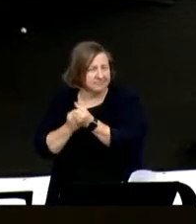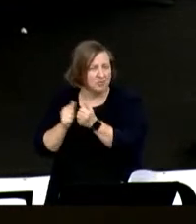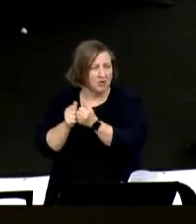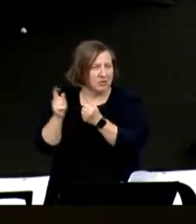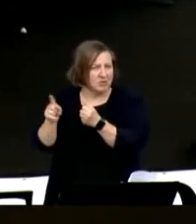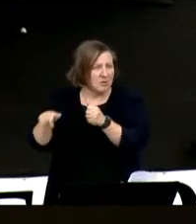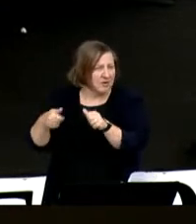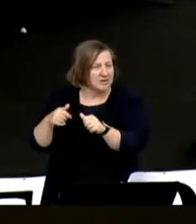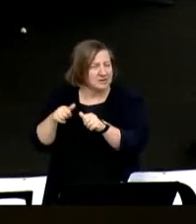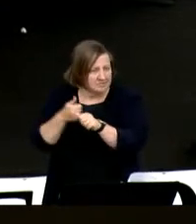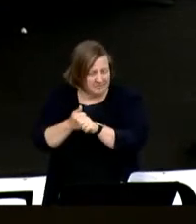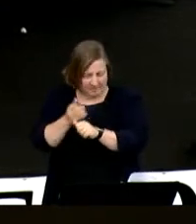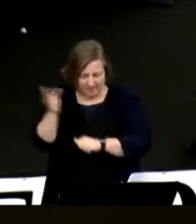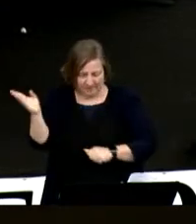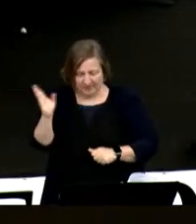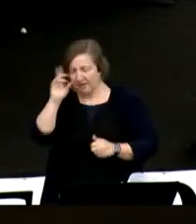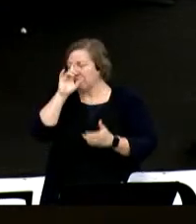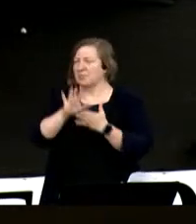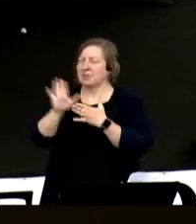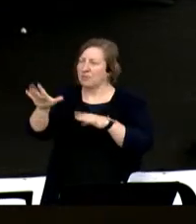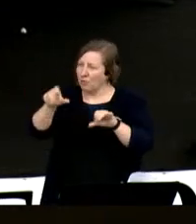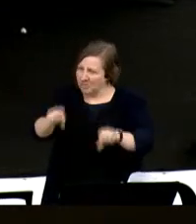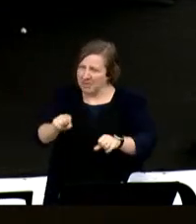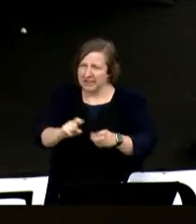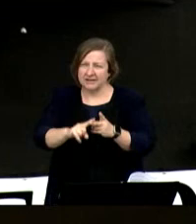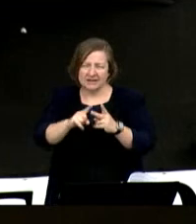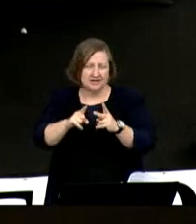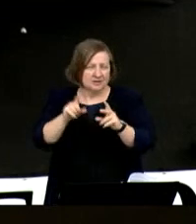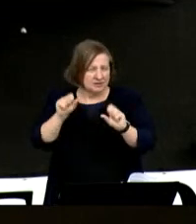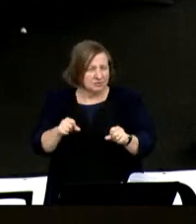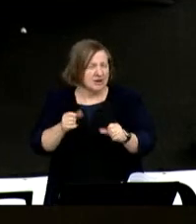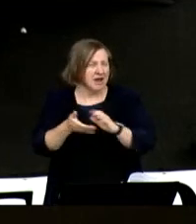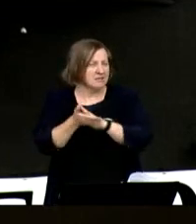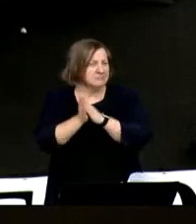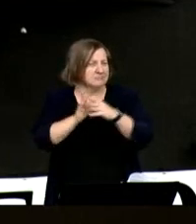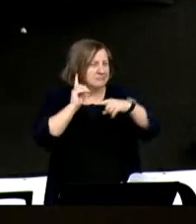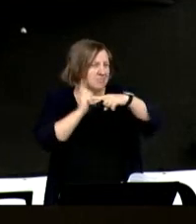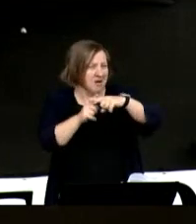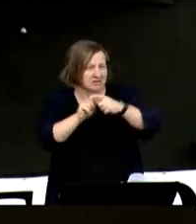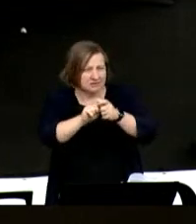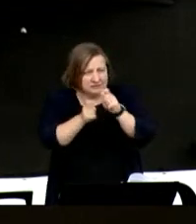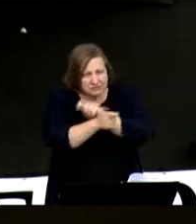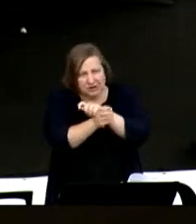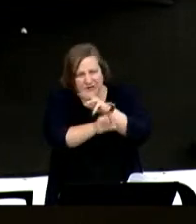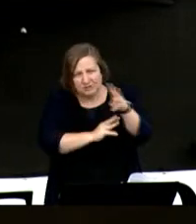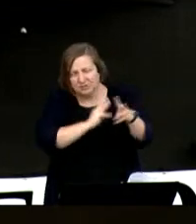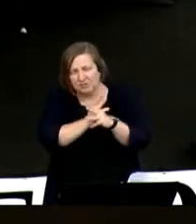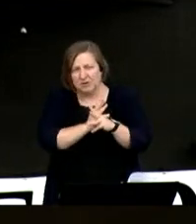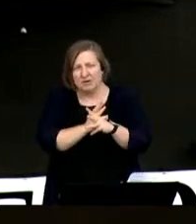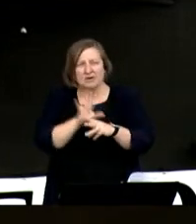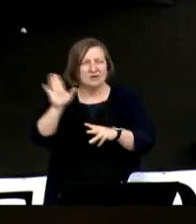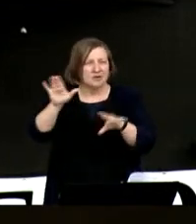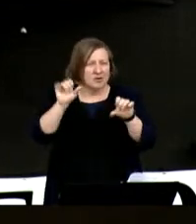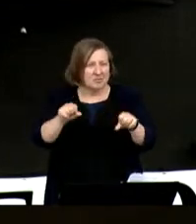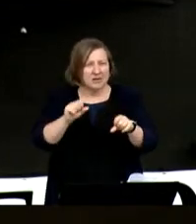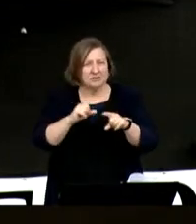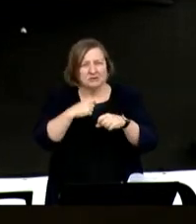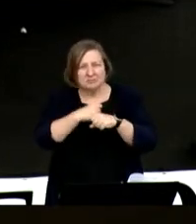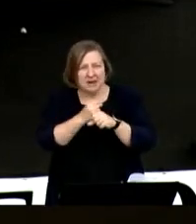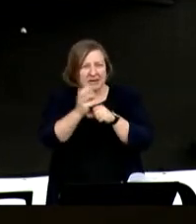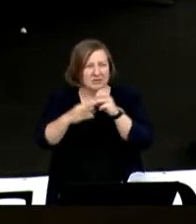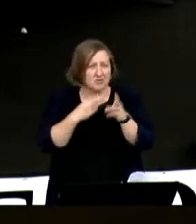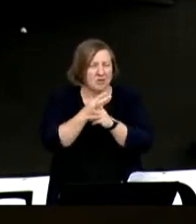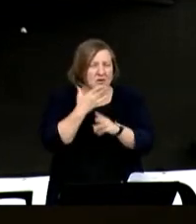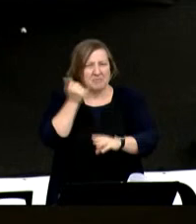and behind you. We believe in your potential, your ability to create positive change in the world, and your capacity to make this world a